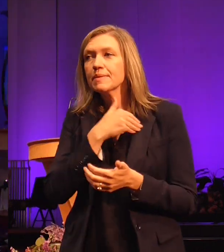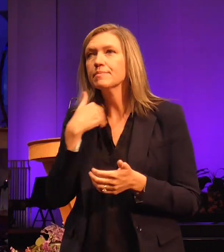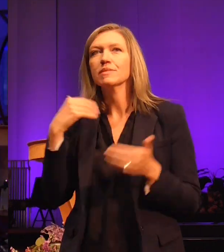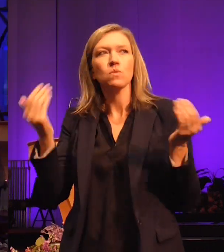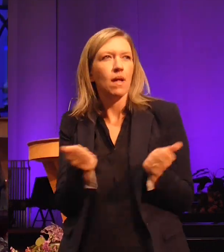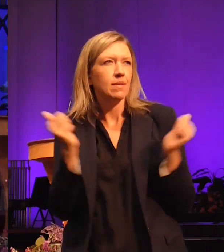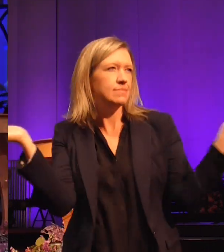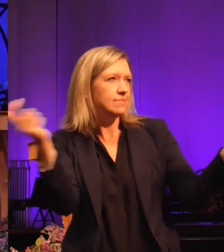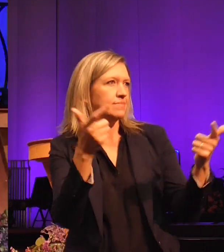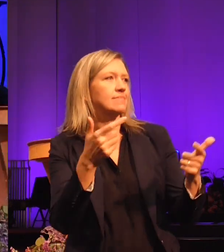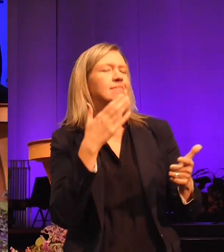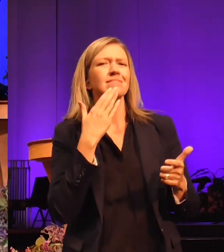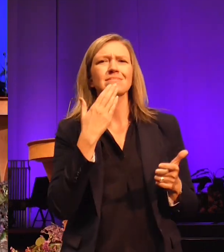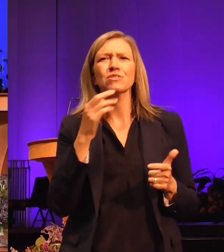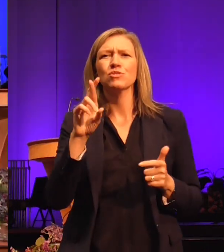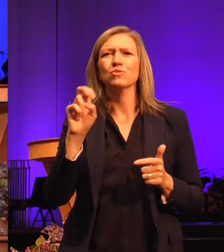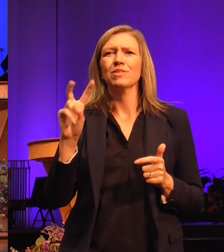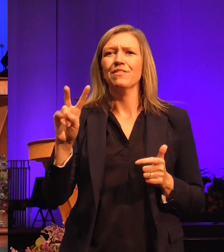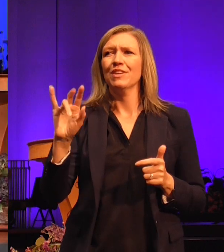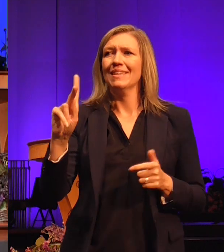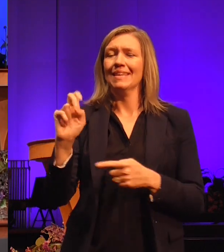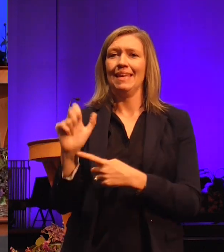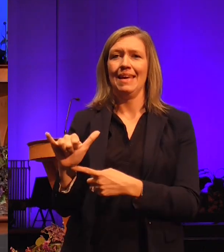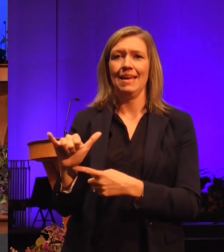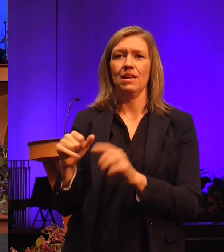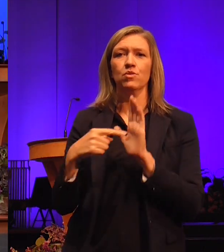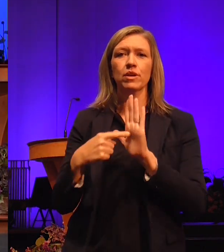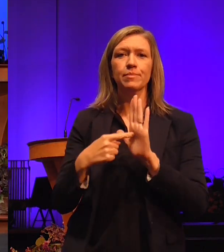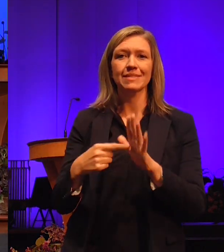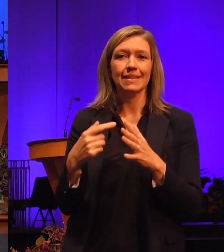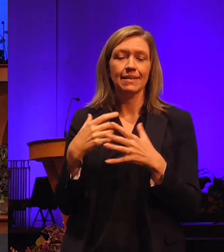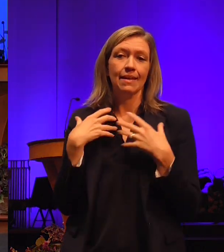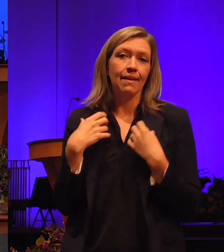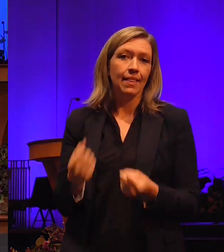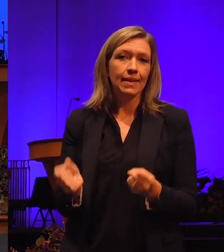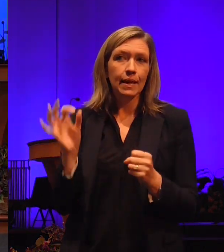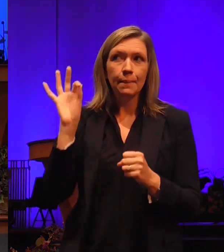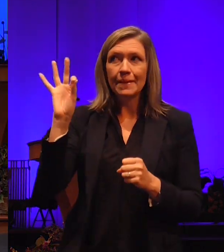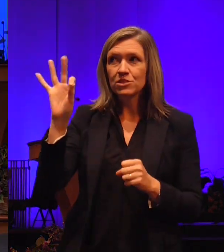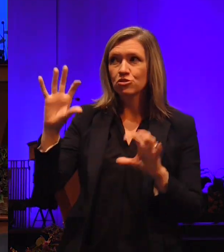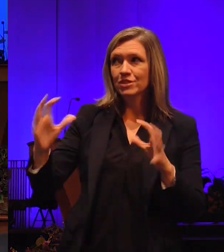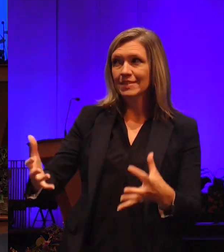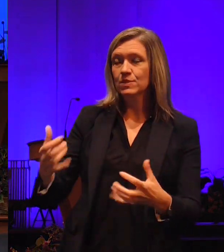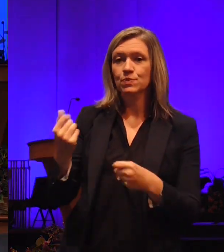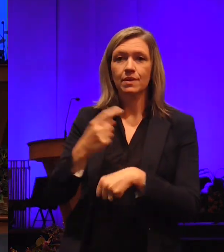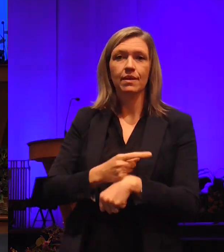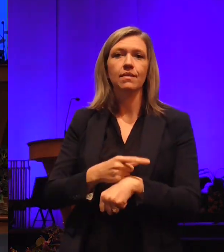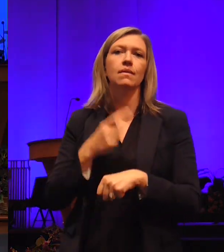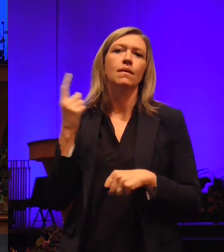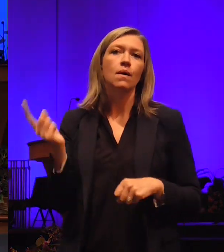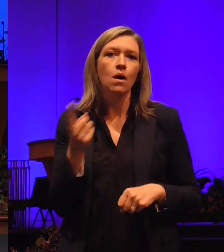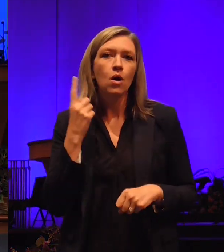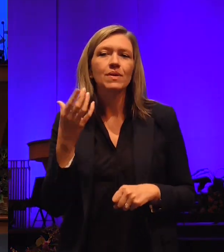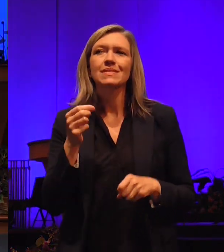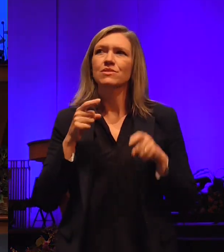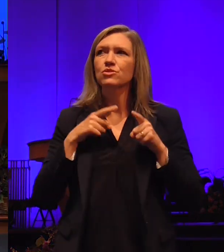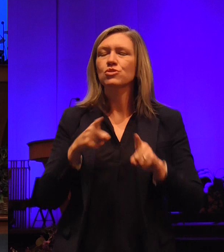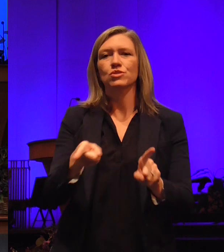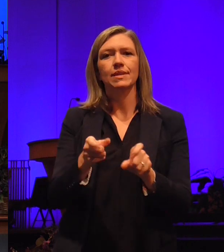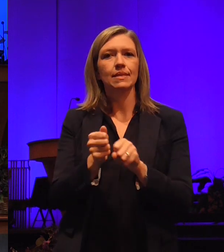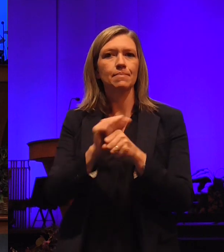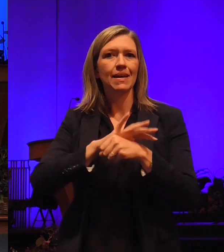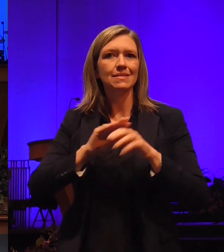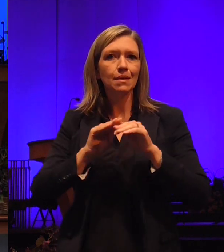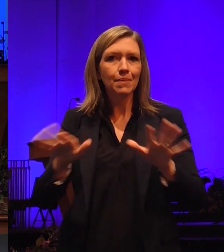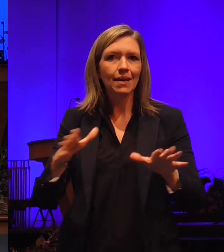welcome to everyone, and thank you to Reverend Kay, who's representing our healing ministry today, always, but especially just through the pandemic and beyond,